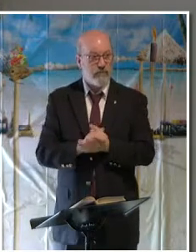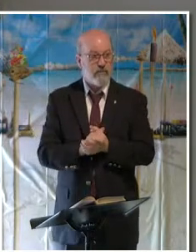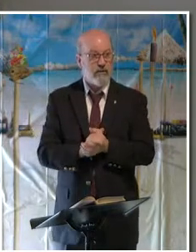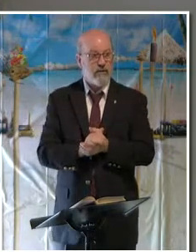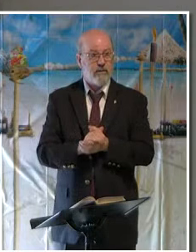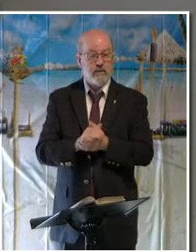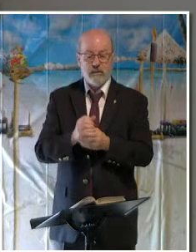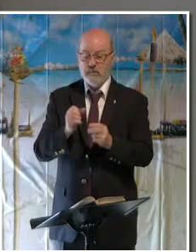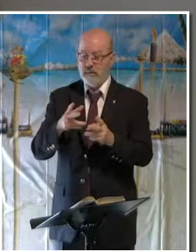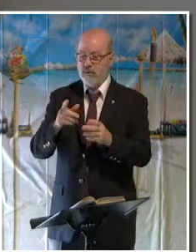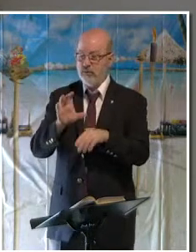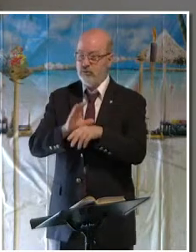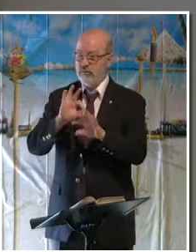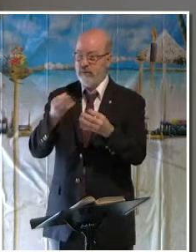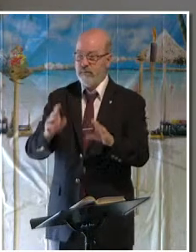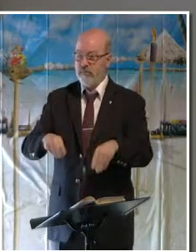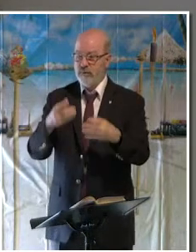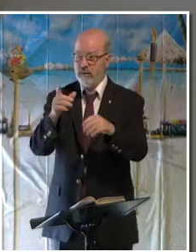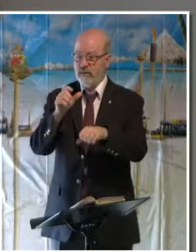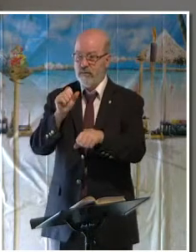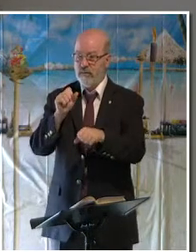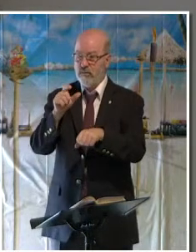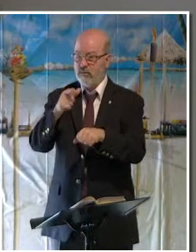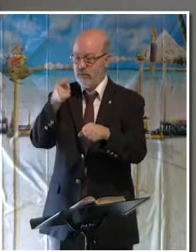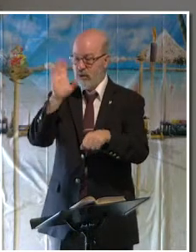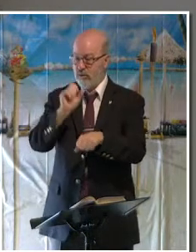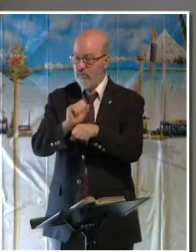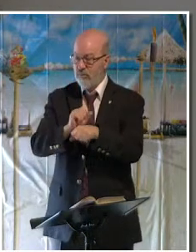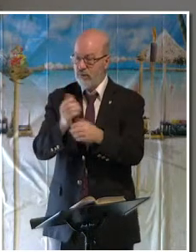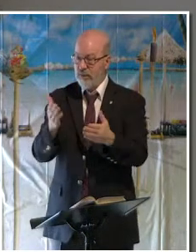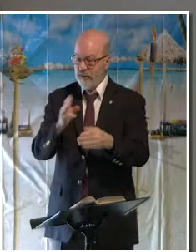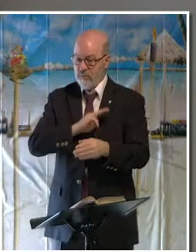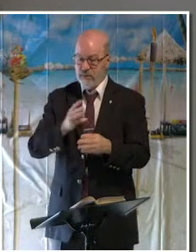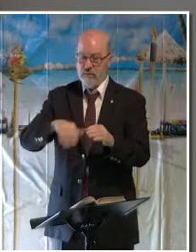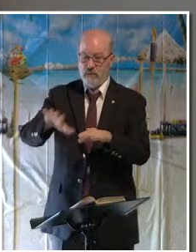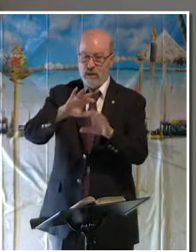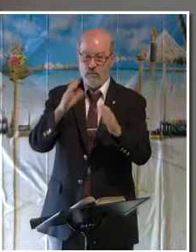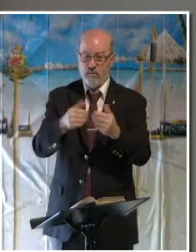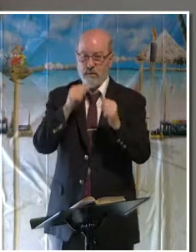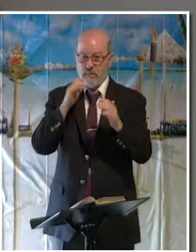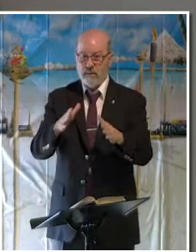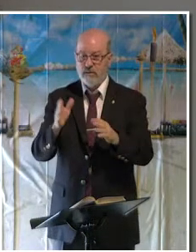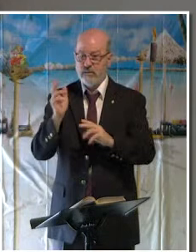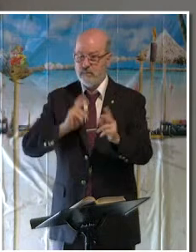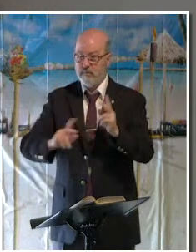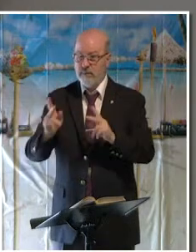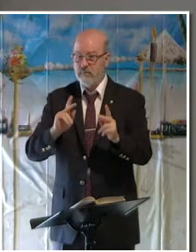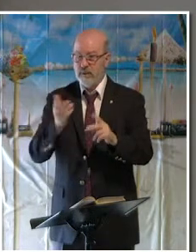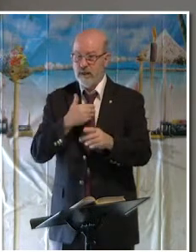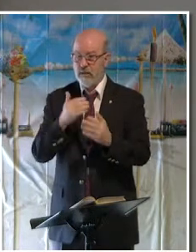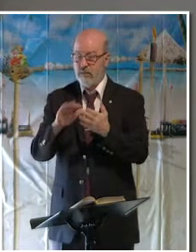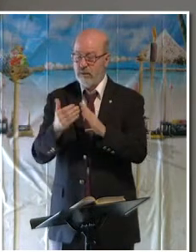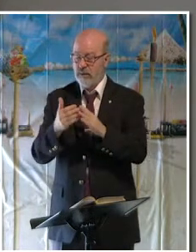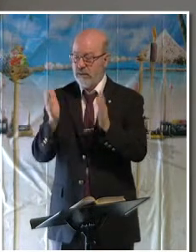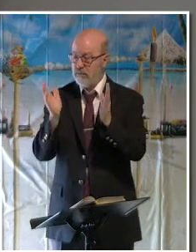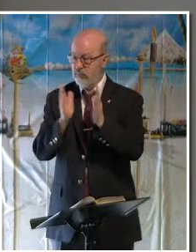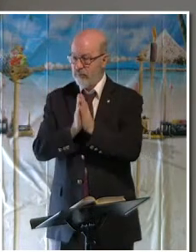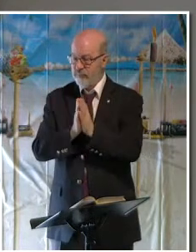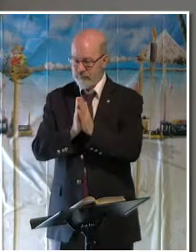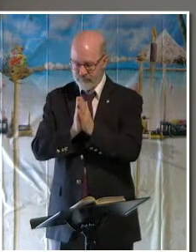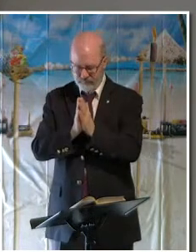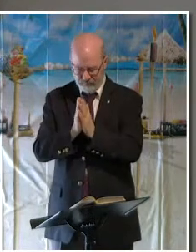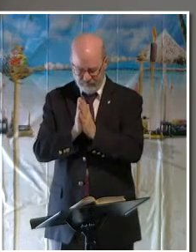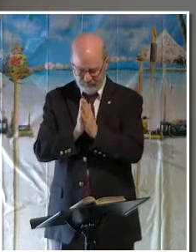Allow the church family to give to the Lord's work here, to missions around the world, and to be a blessing to those in our community. Let's take a moment and